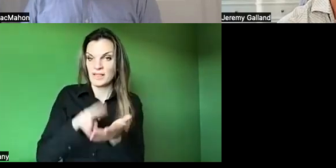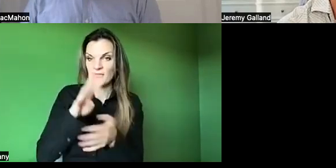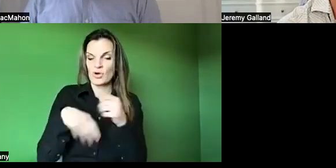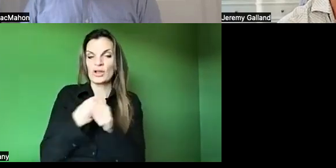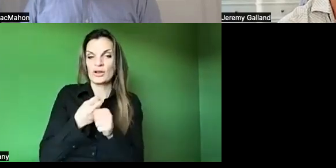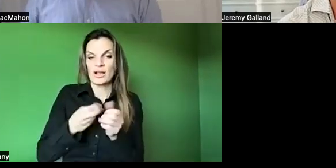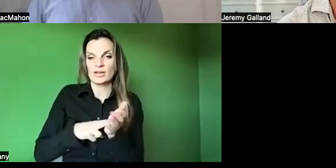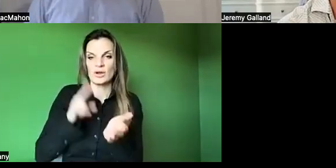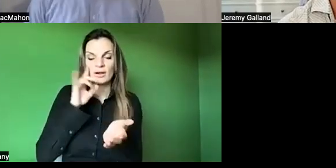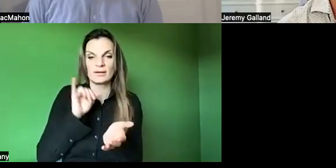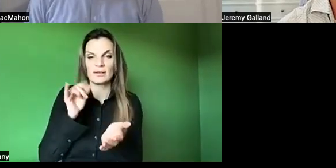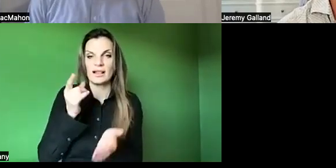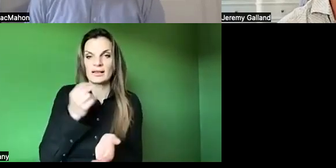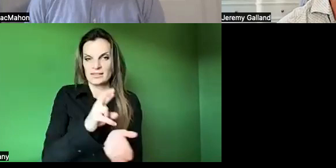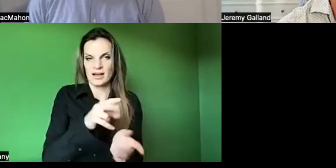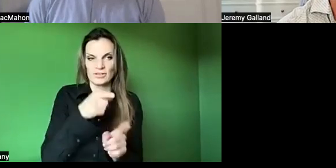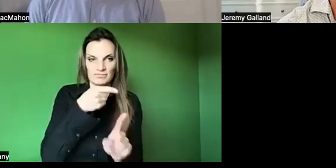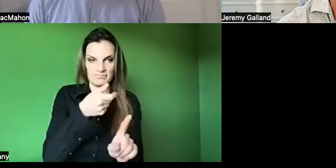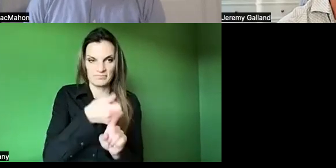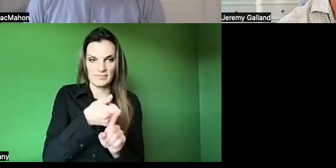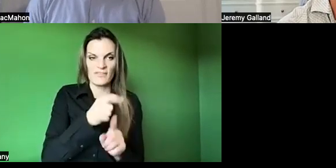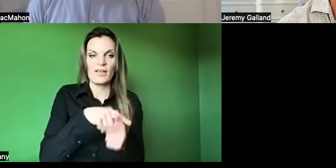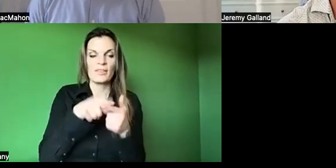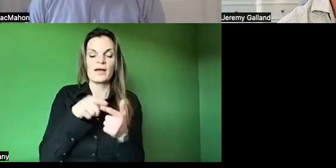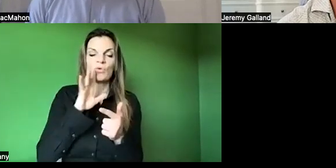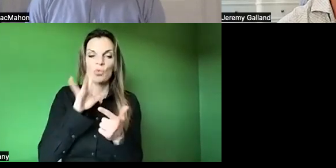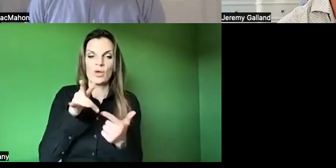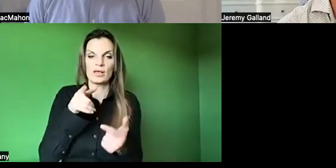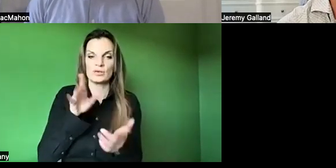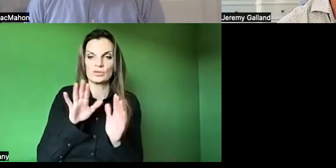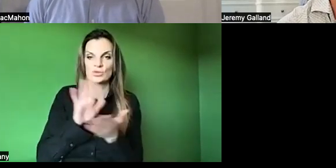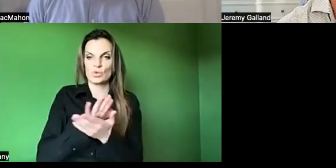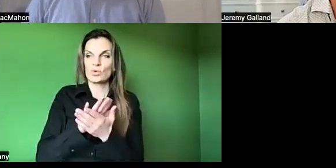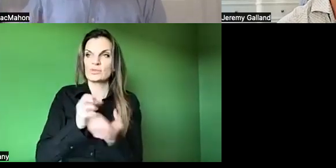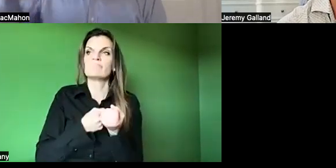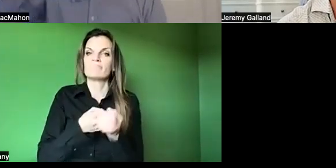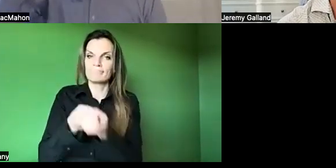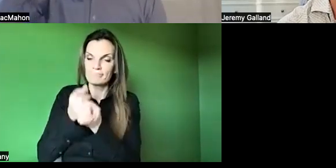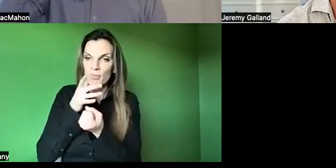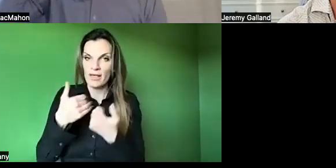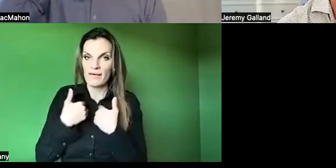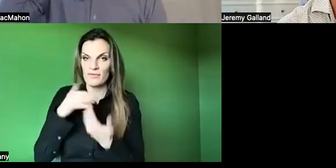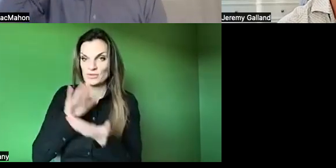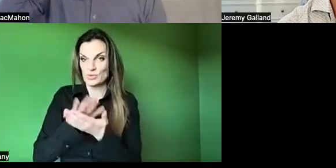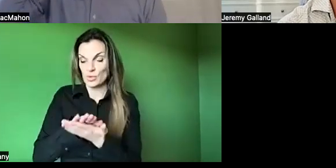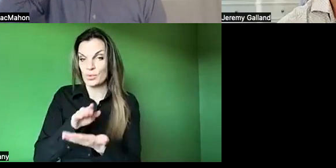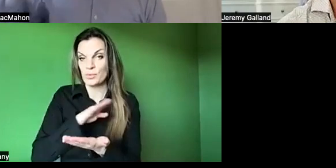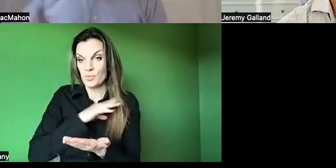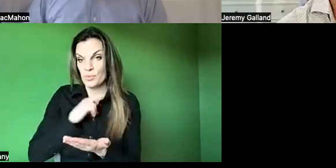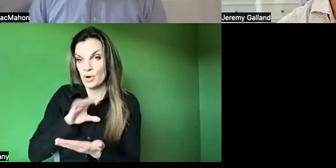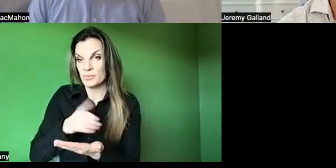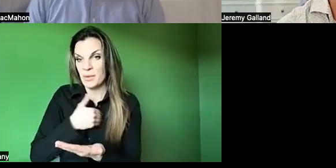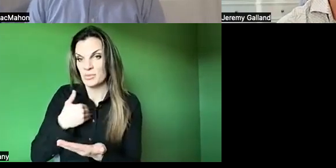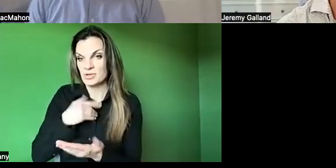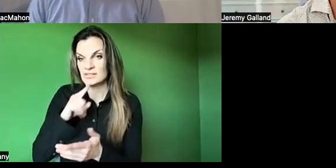like Dr. McCaffrey did, then the schools are better supported. So a lot of the role of a school board member is